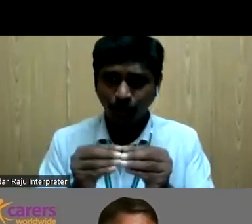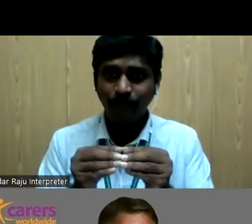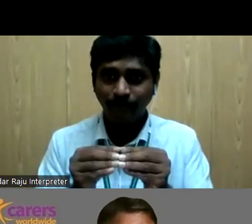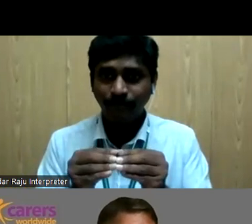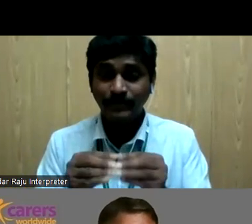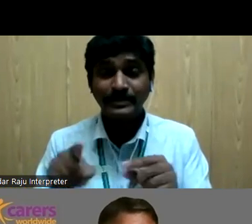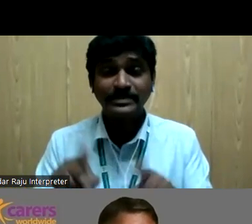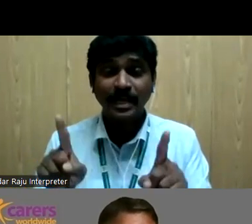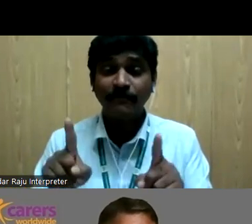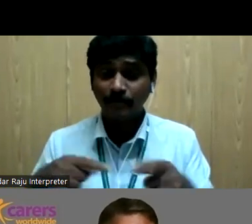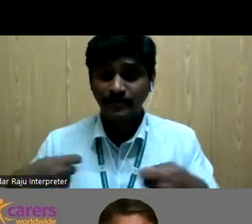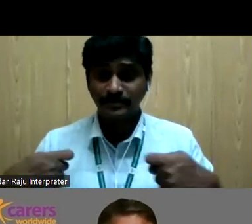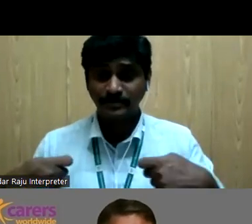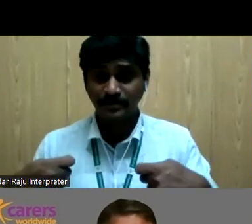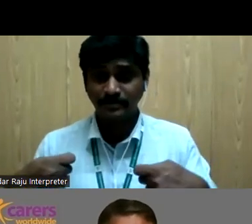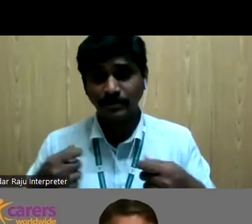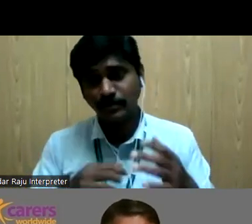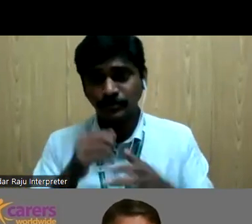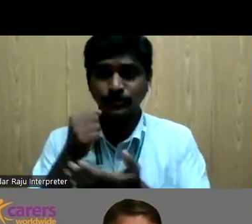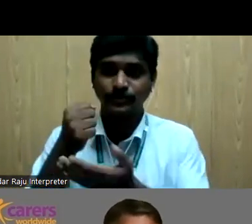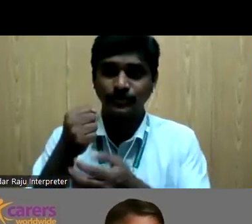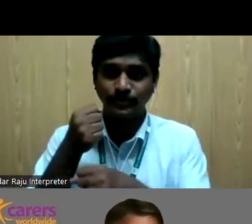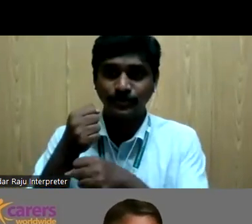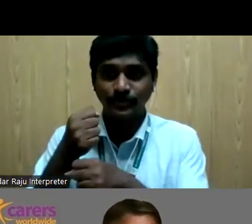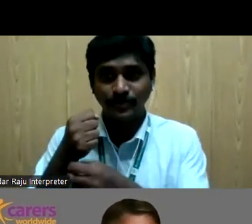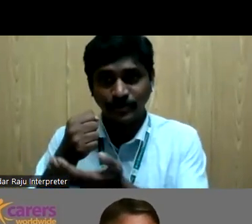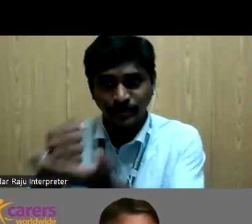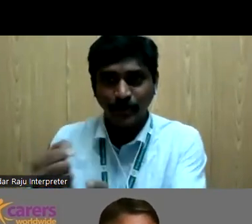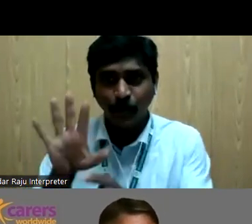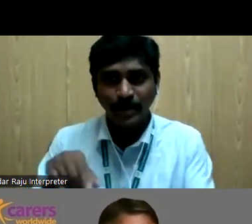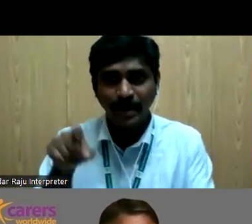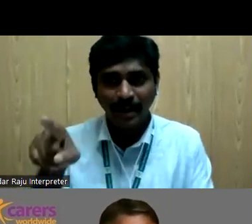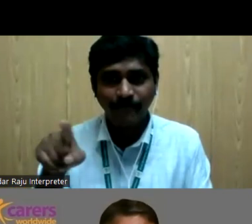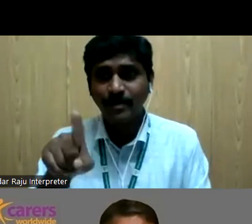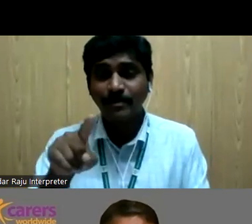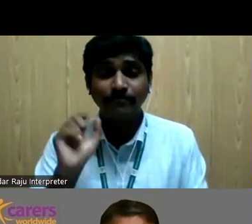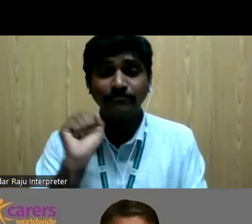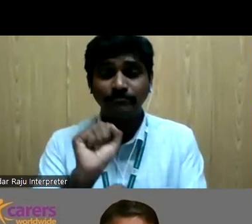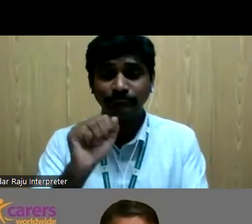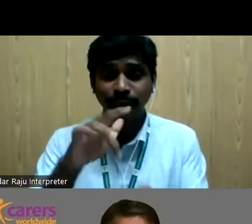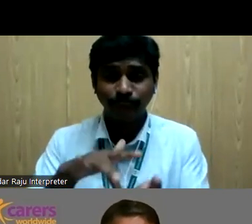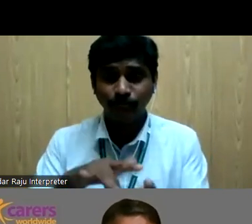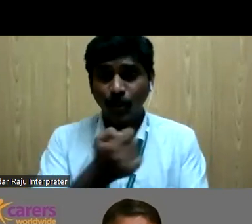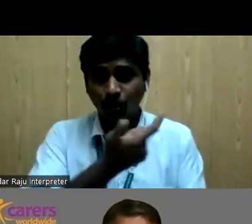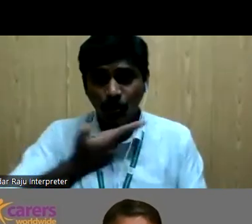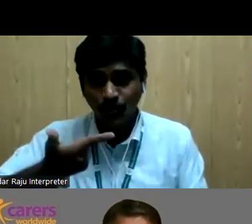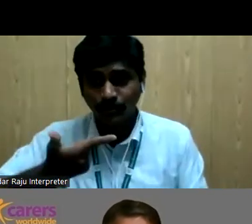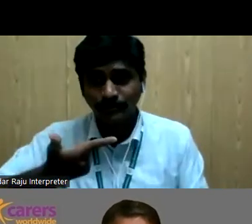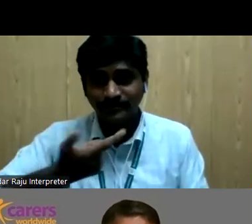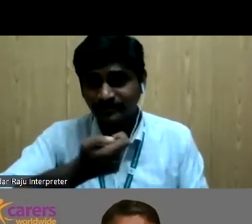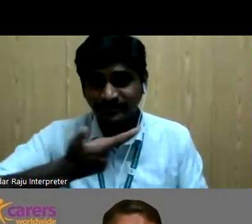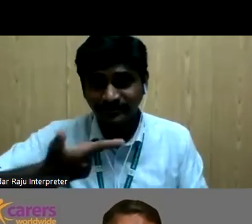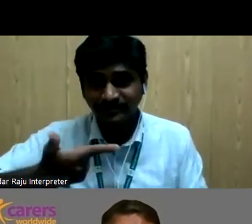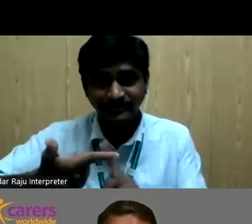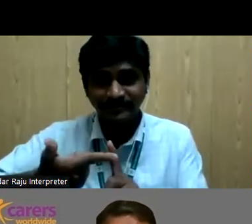the self-employment avenues. So we, from our department side, we used to assist the loans for any kind of